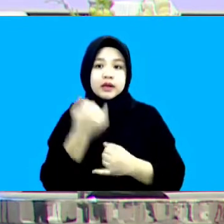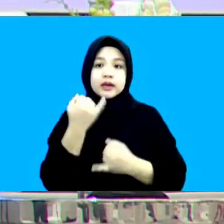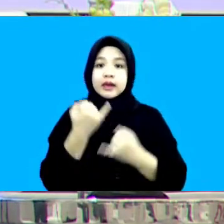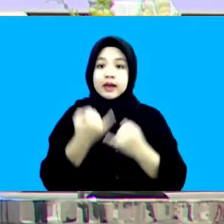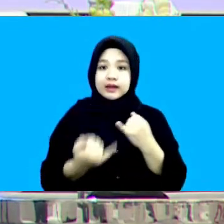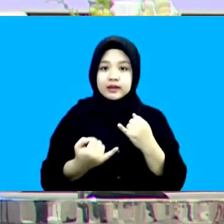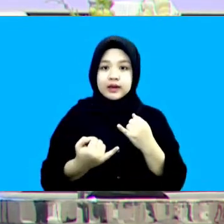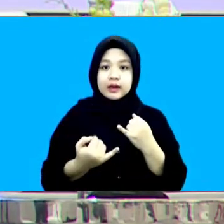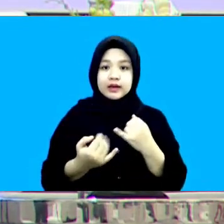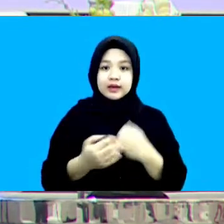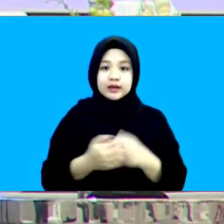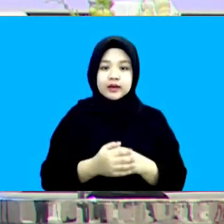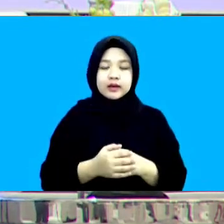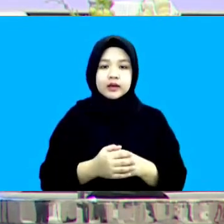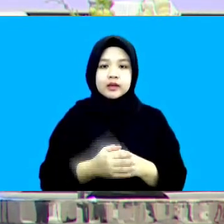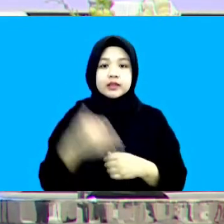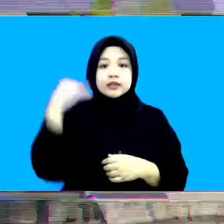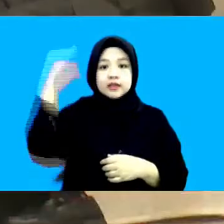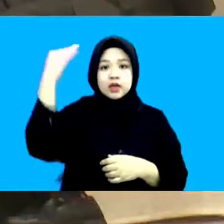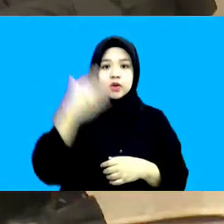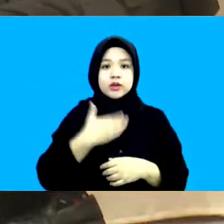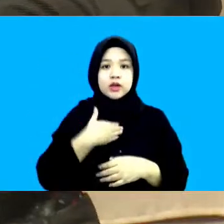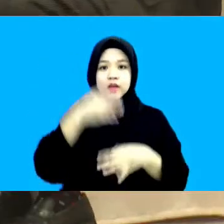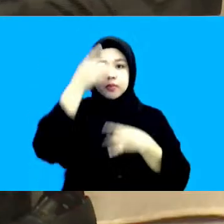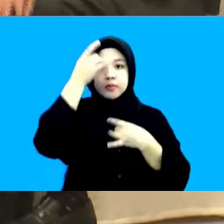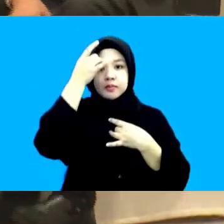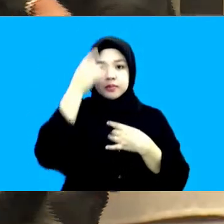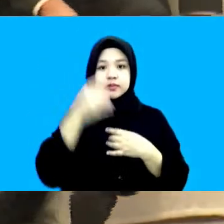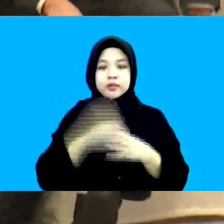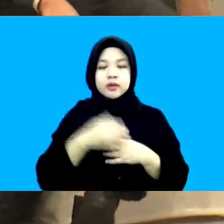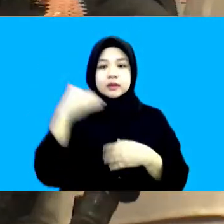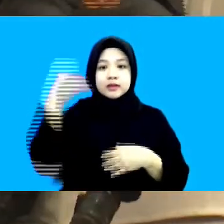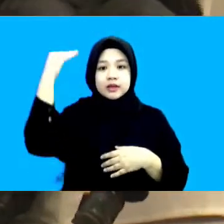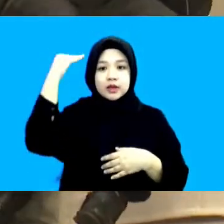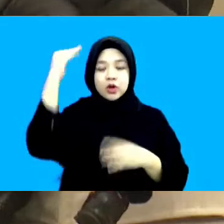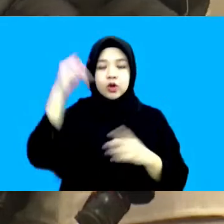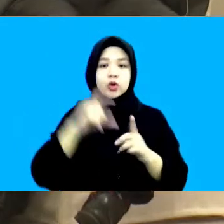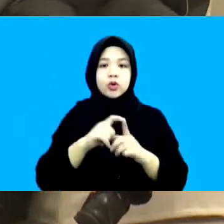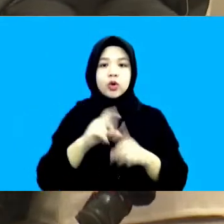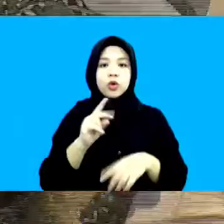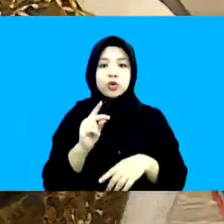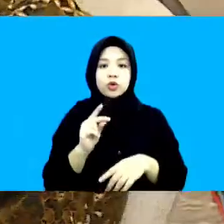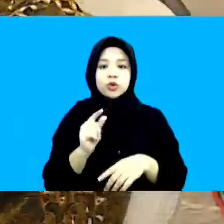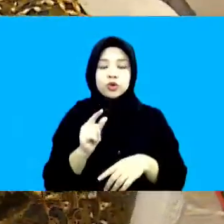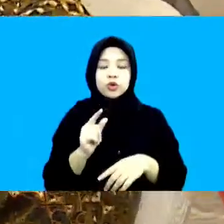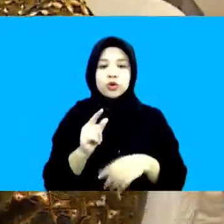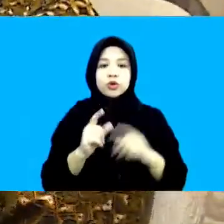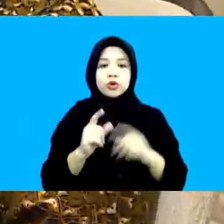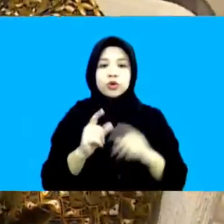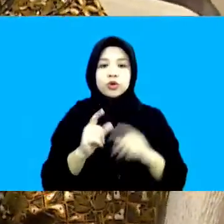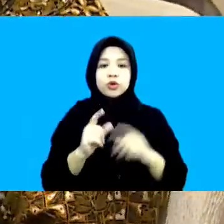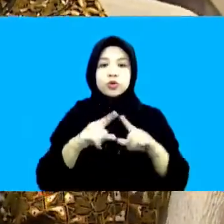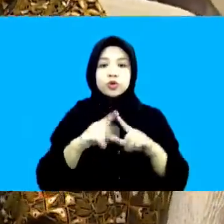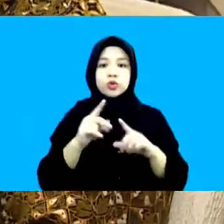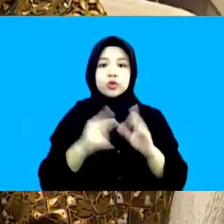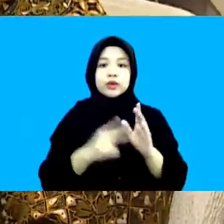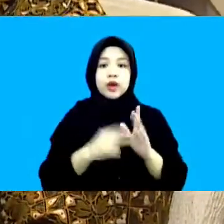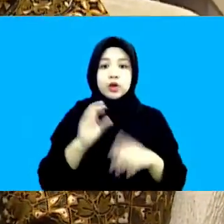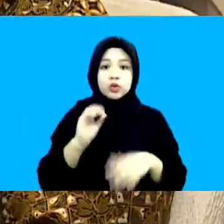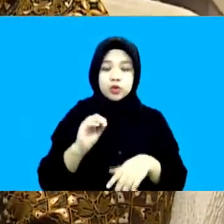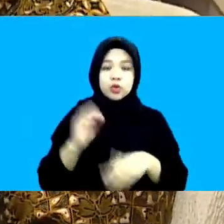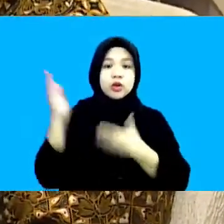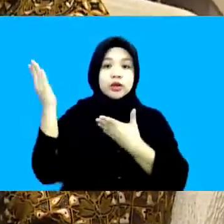long-term, including mitigation and eliminating zero extreme poverty. Without further